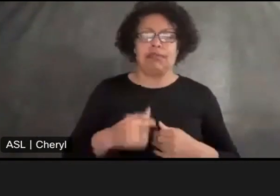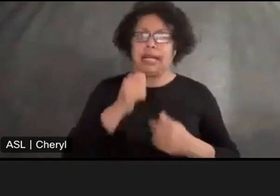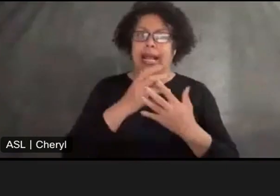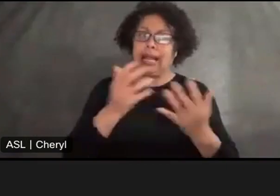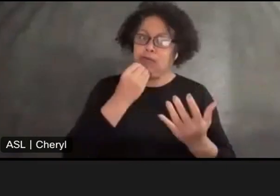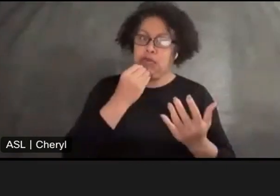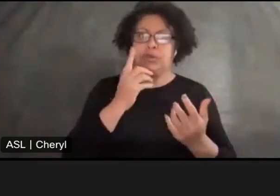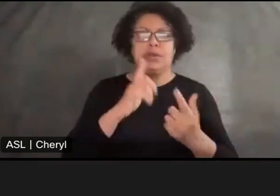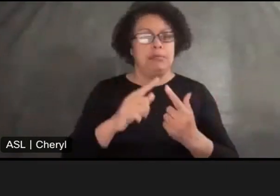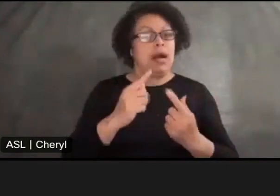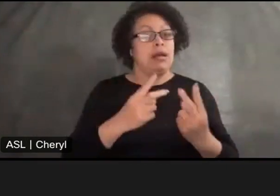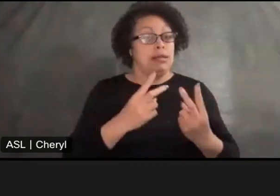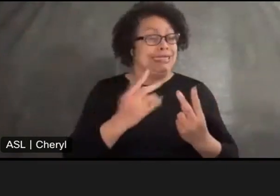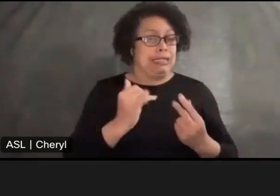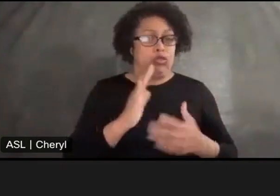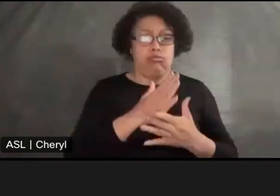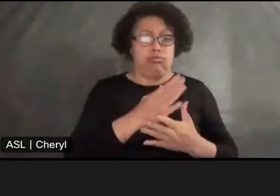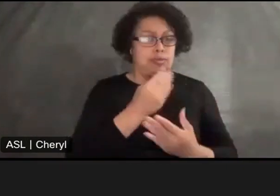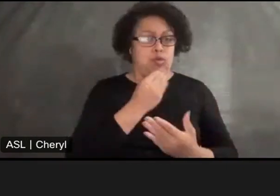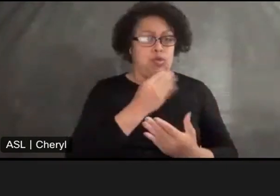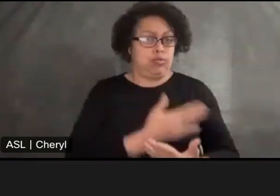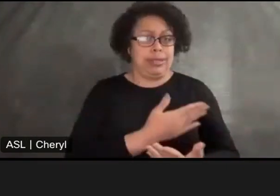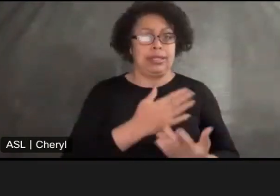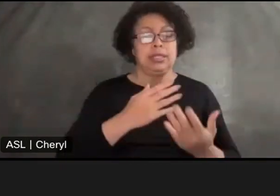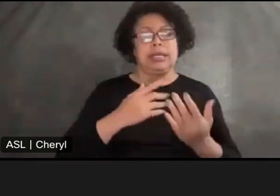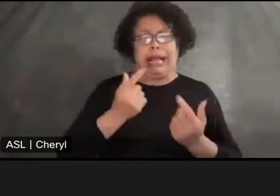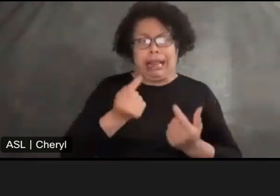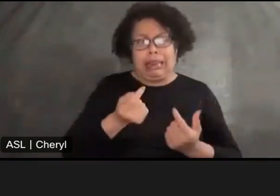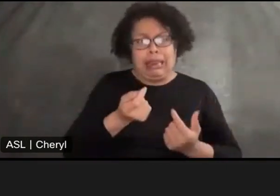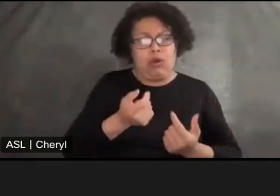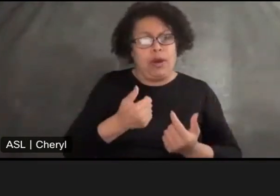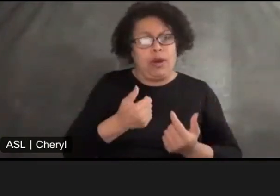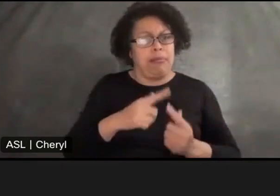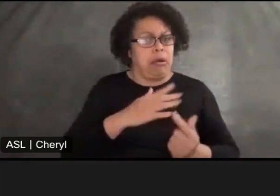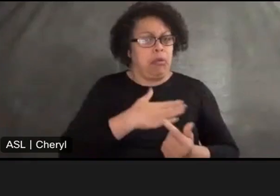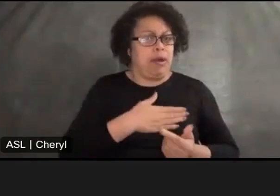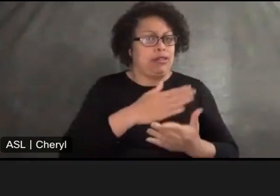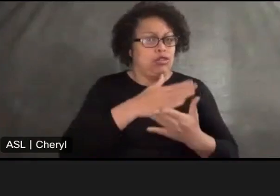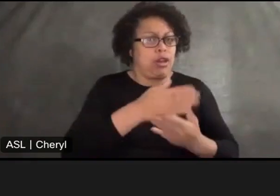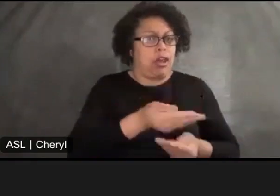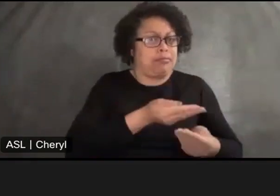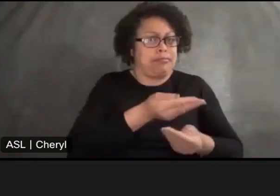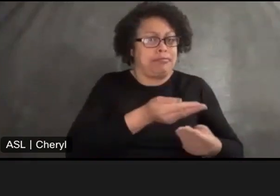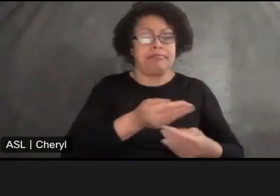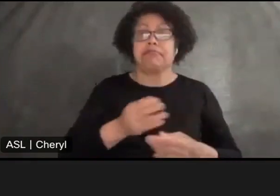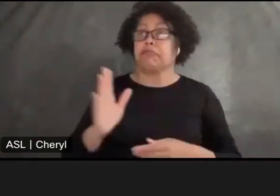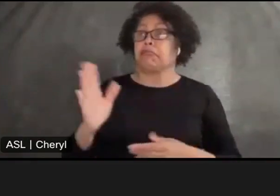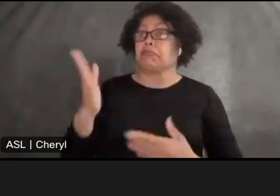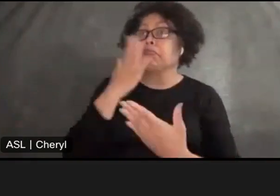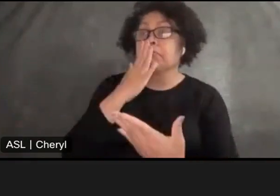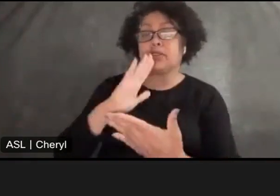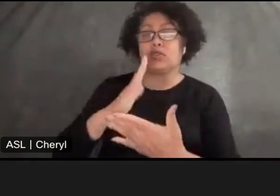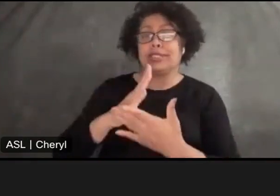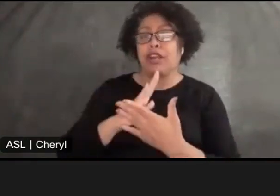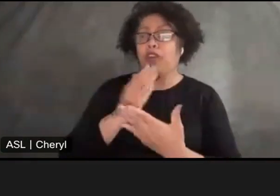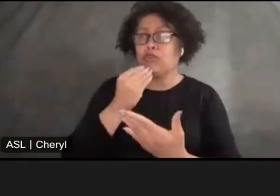fed generously, sharing in the little that the people had left. In gratitude for their generosity, the three